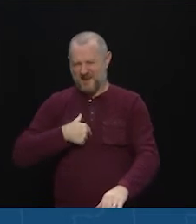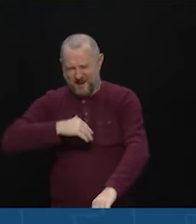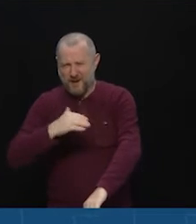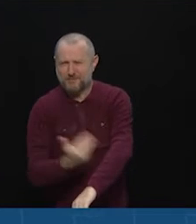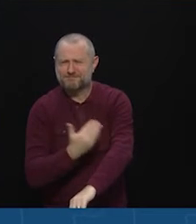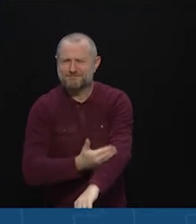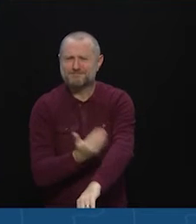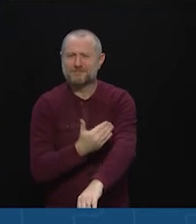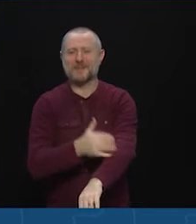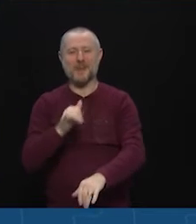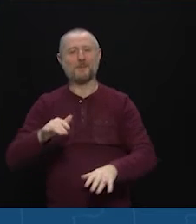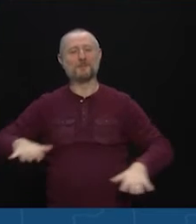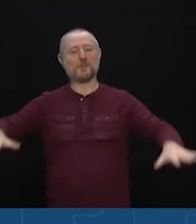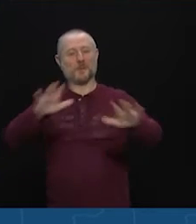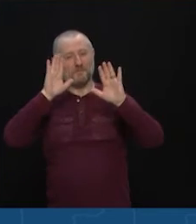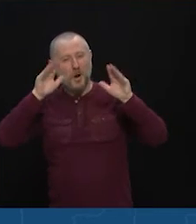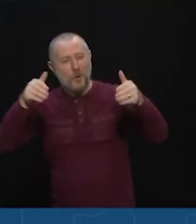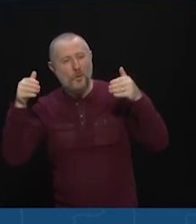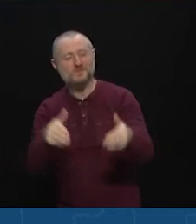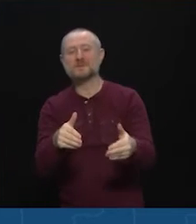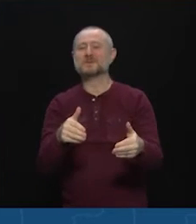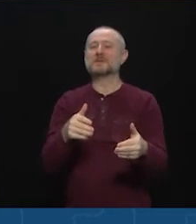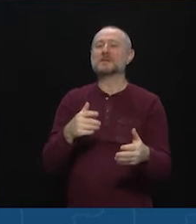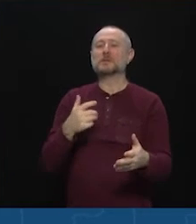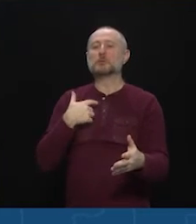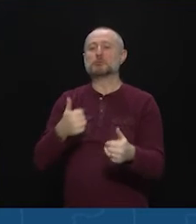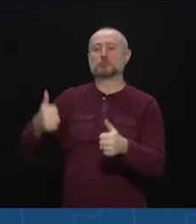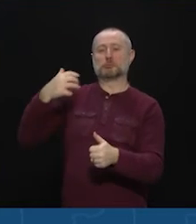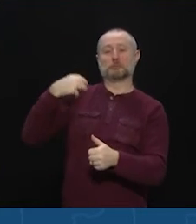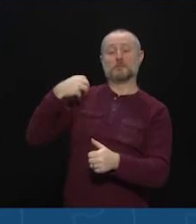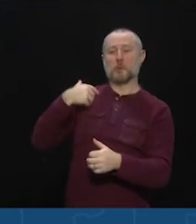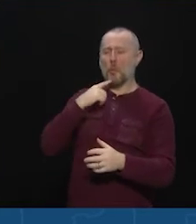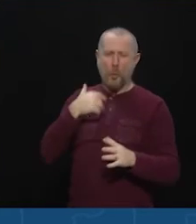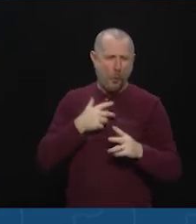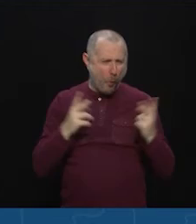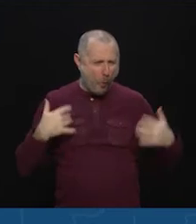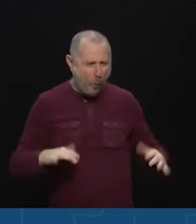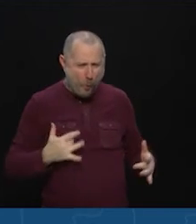with our local leaders as well. So I'm very excited about this.